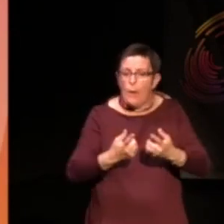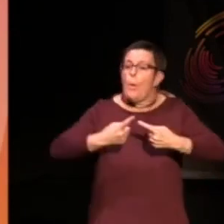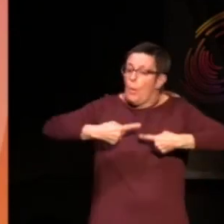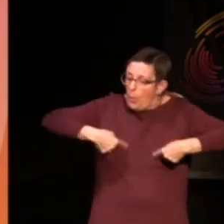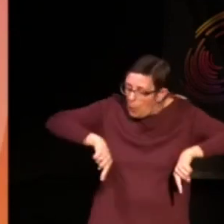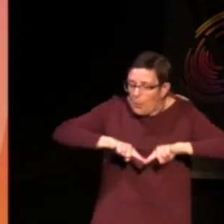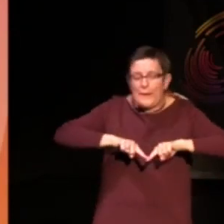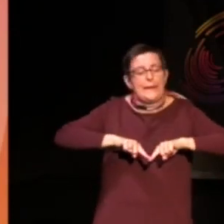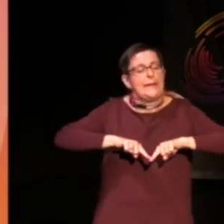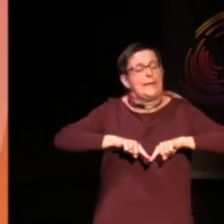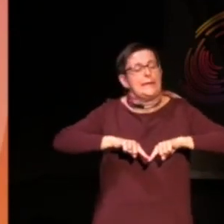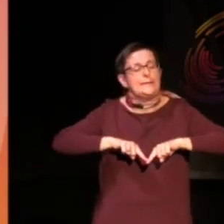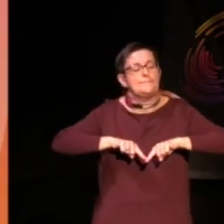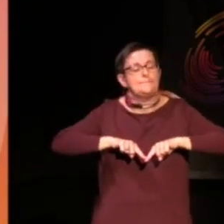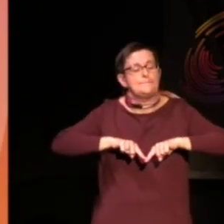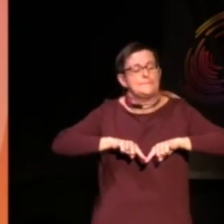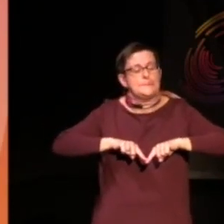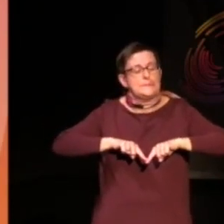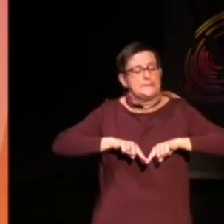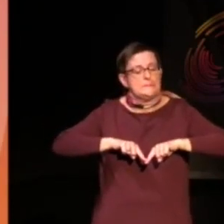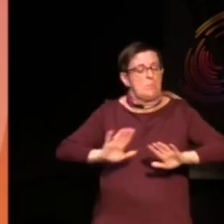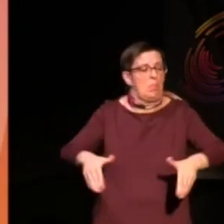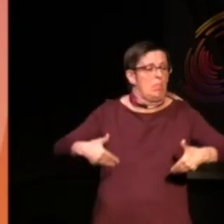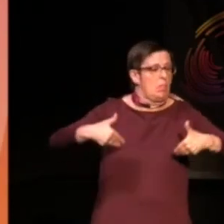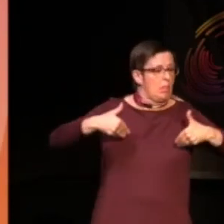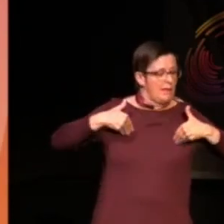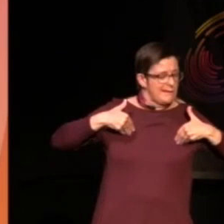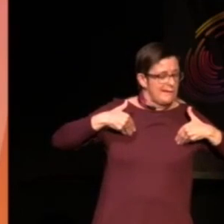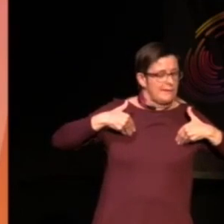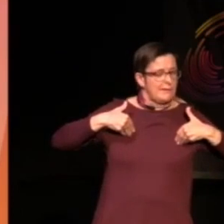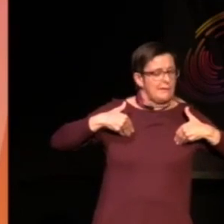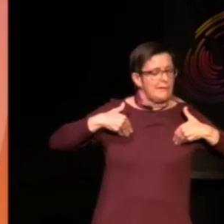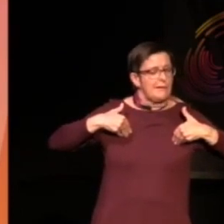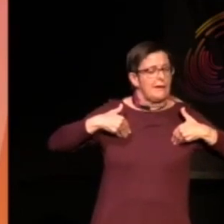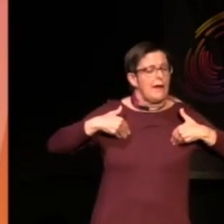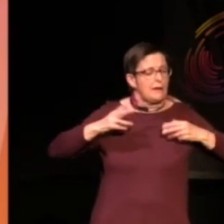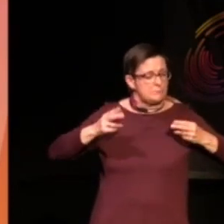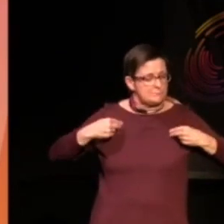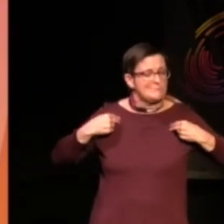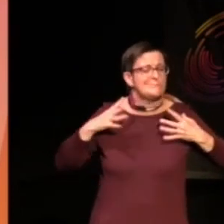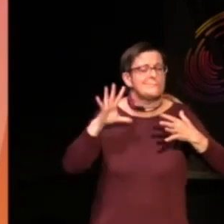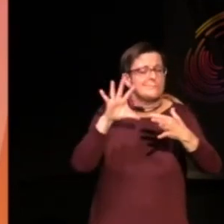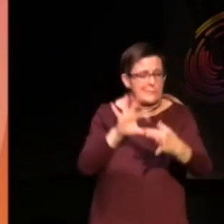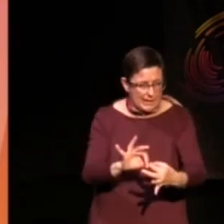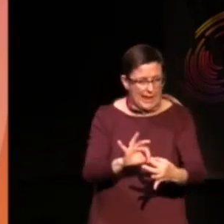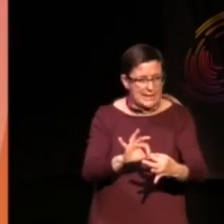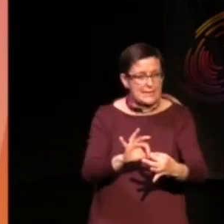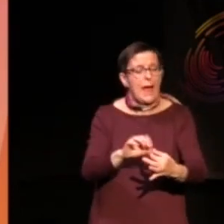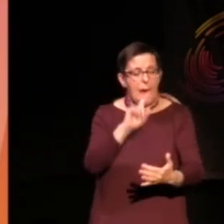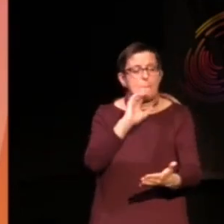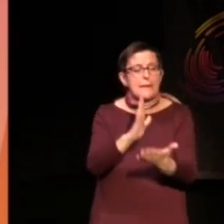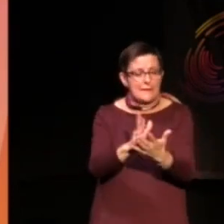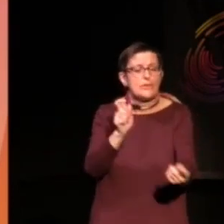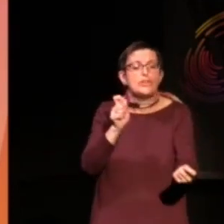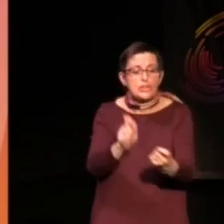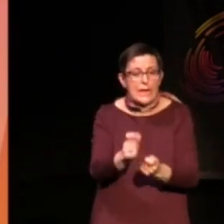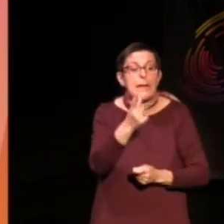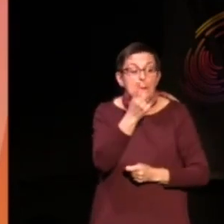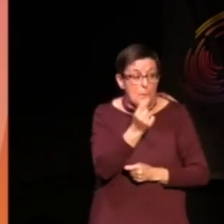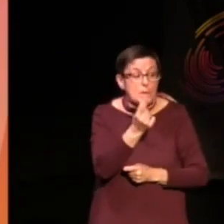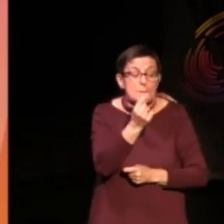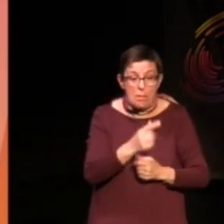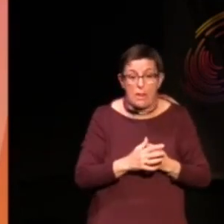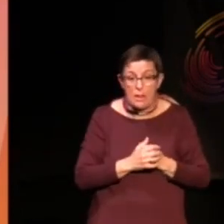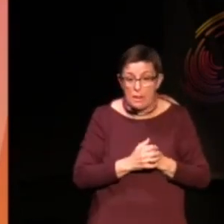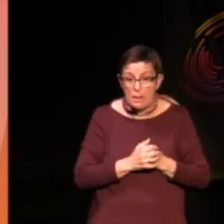we overcome this apathy? But if we can do that, I believe change is possible. Because we are being told